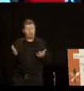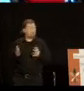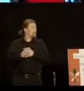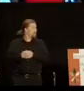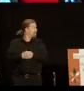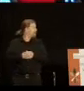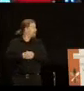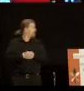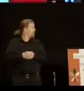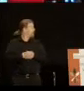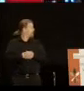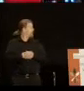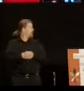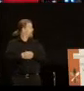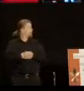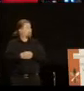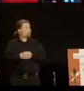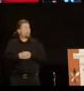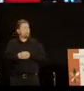And